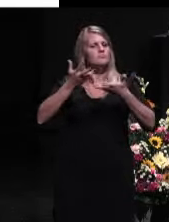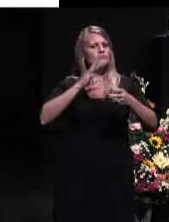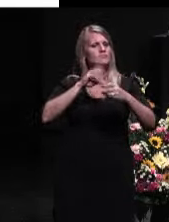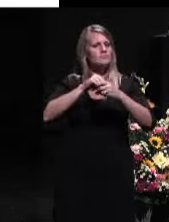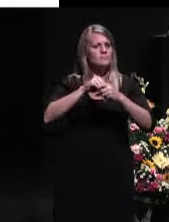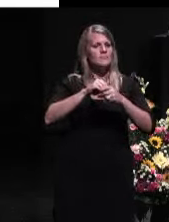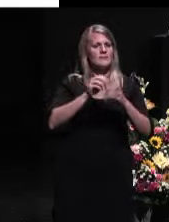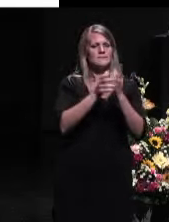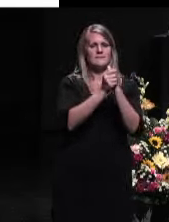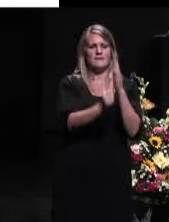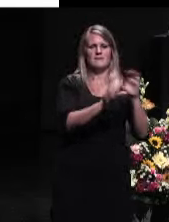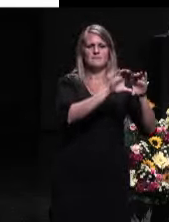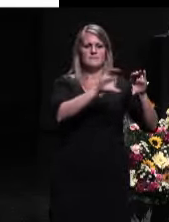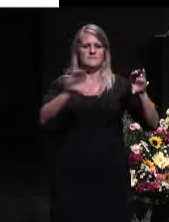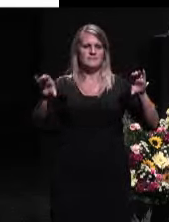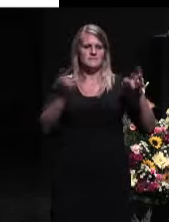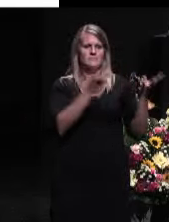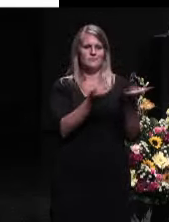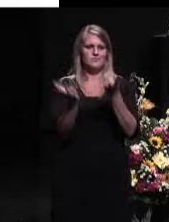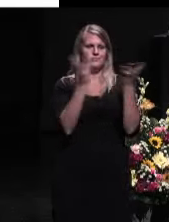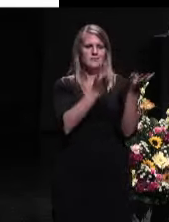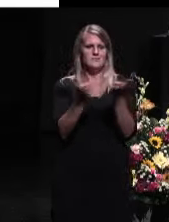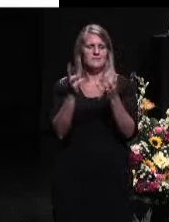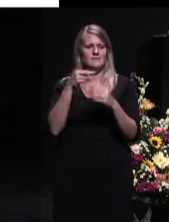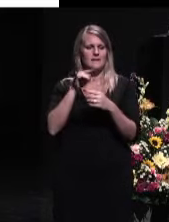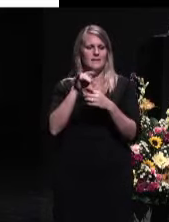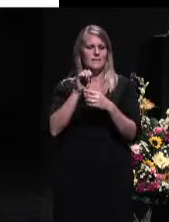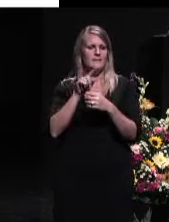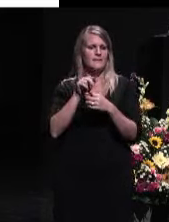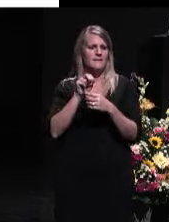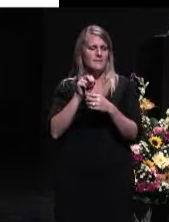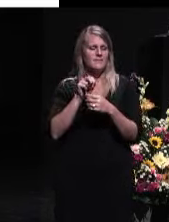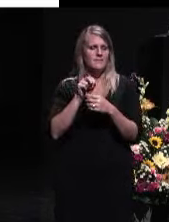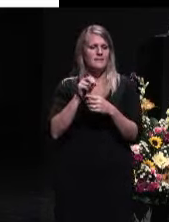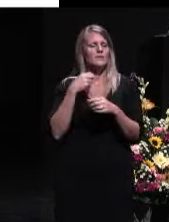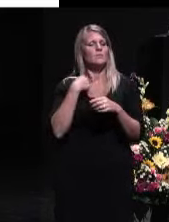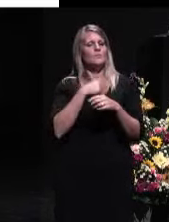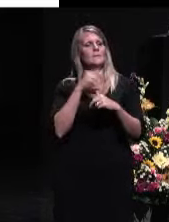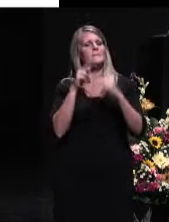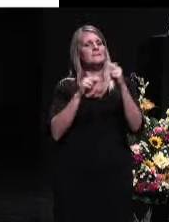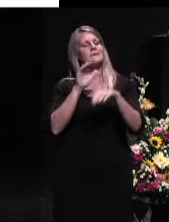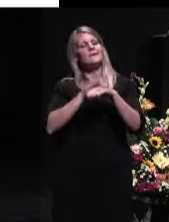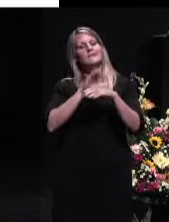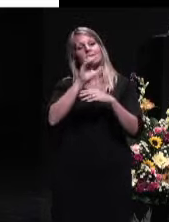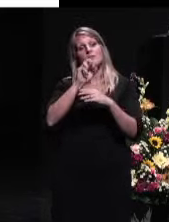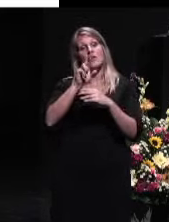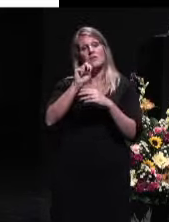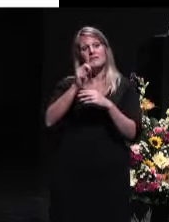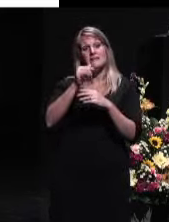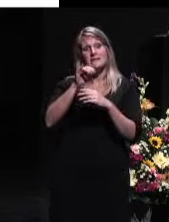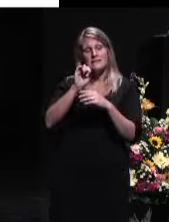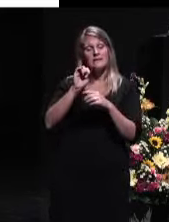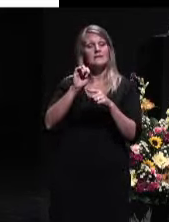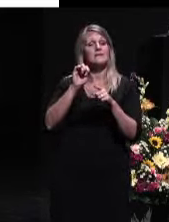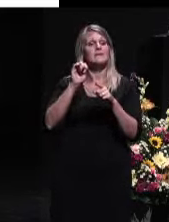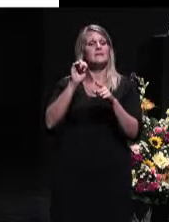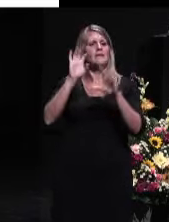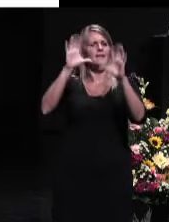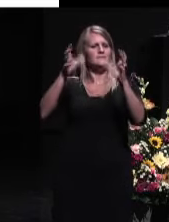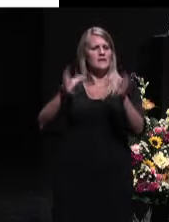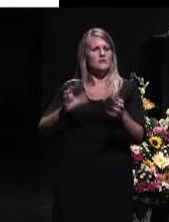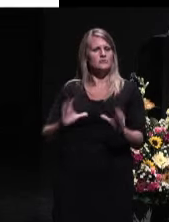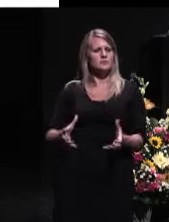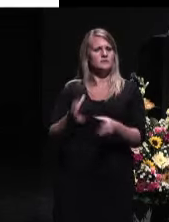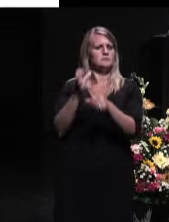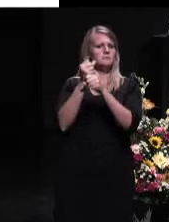pipeline. And what this stresses specifically is building on the Carnegie classification that we received 4 years ago and to add